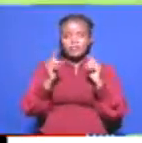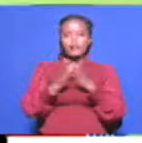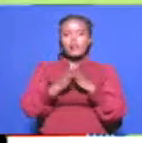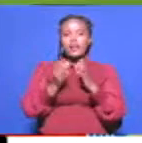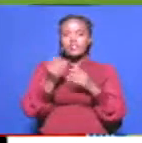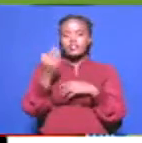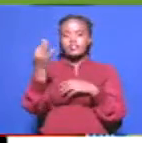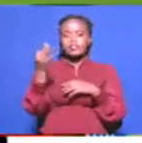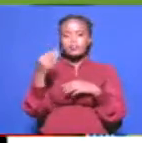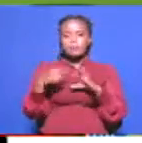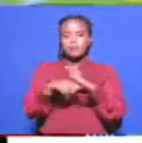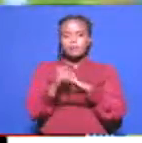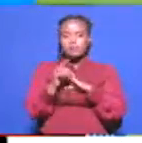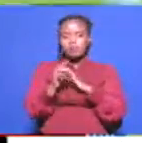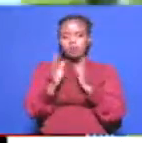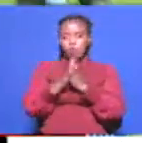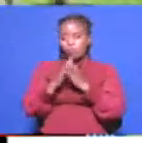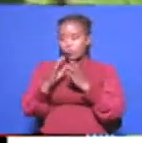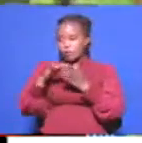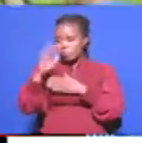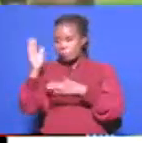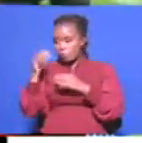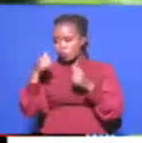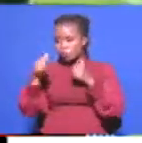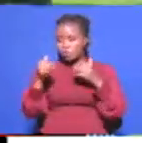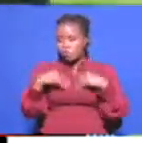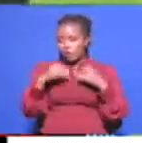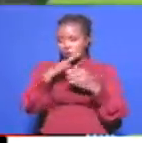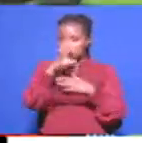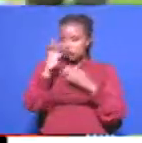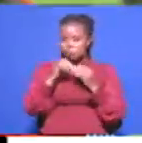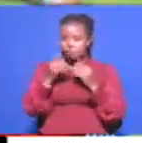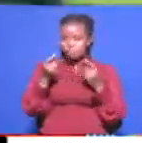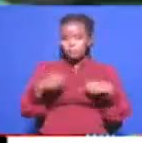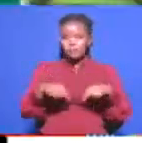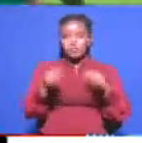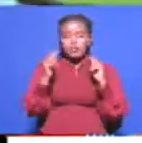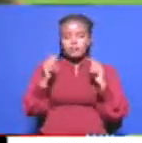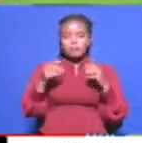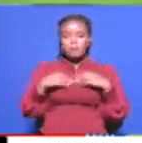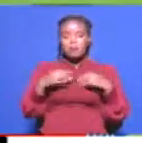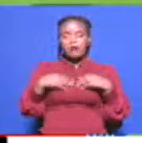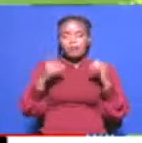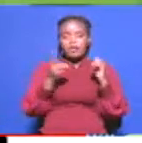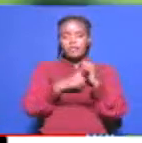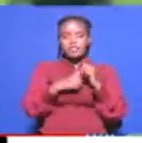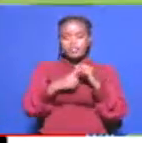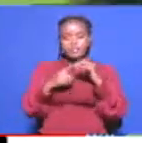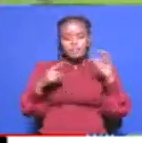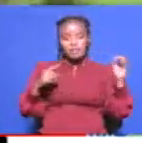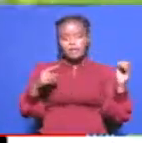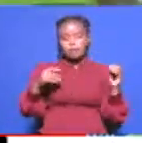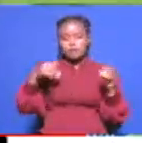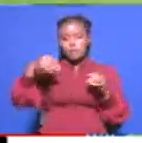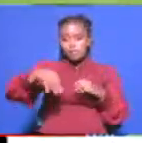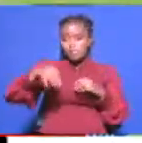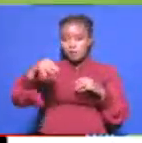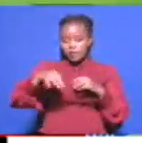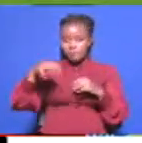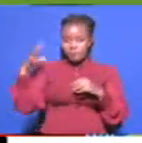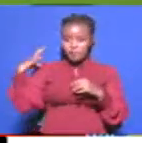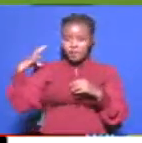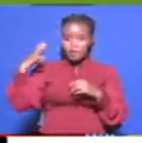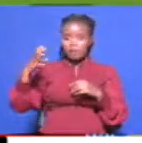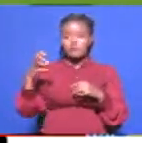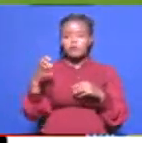Curtis Olago charges scored an unconverted try. Leading 6-0 at halftime, Namibia's captain Ryan Groove was